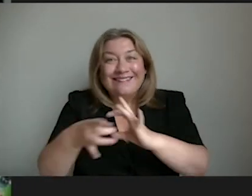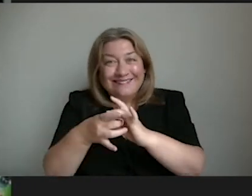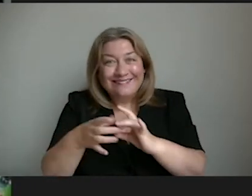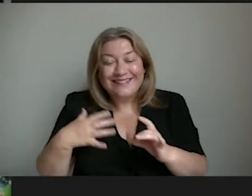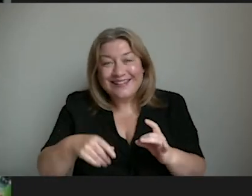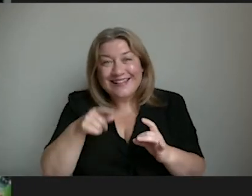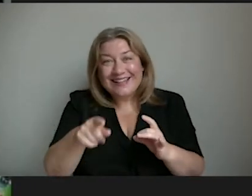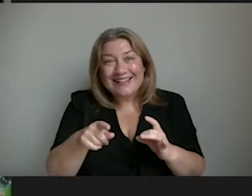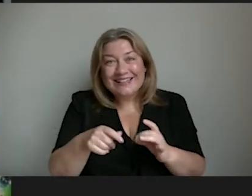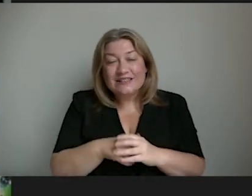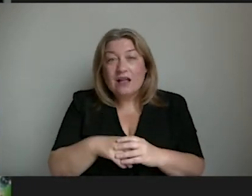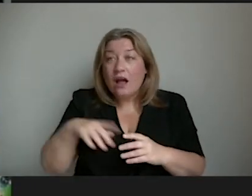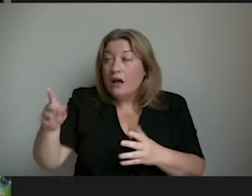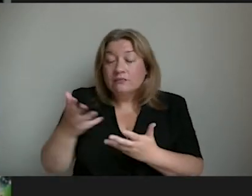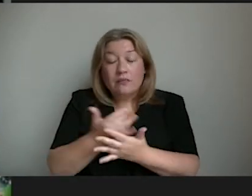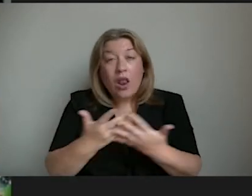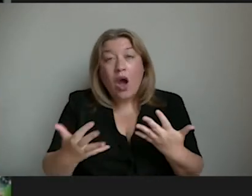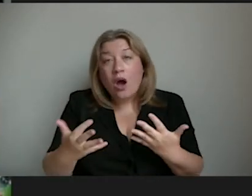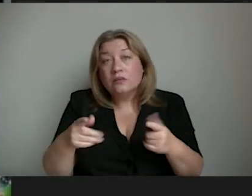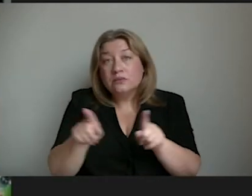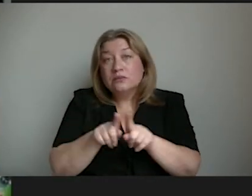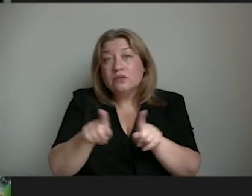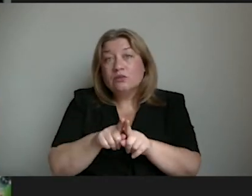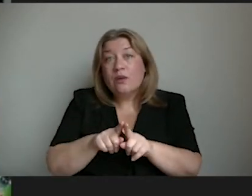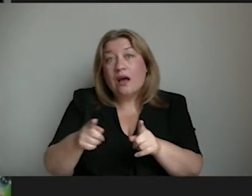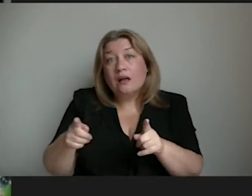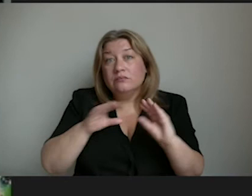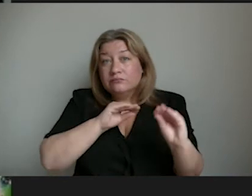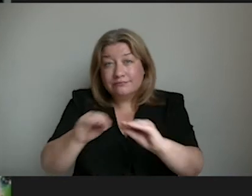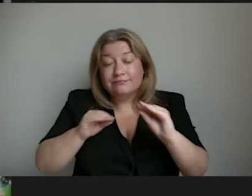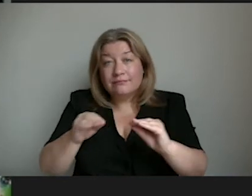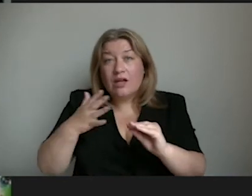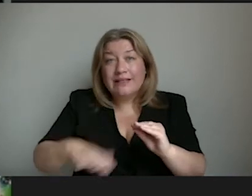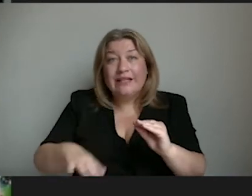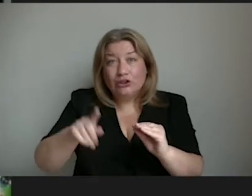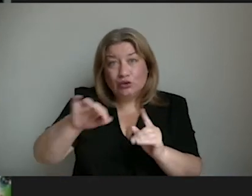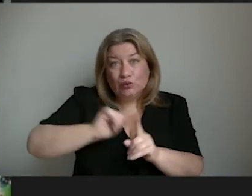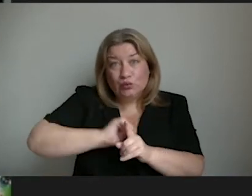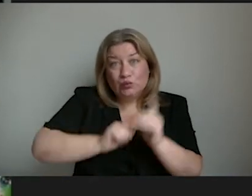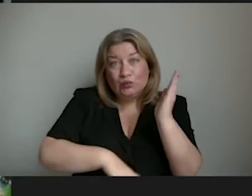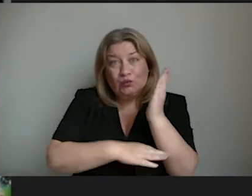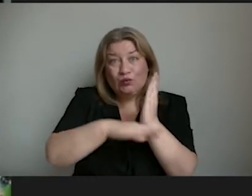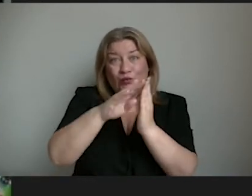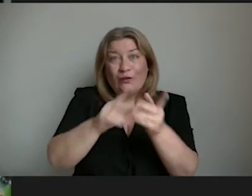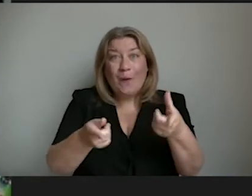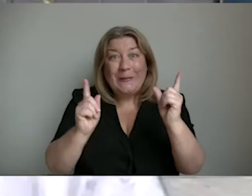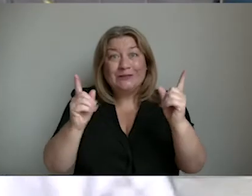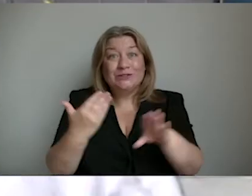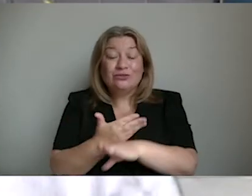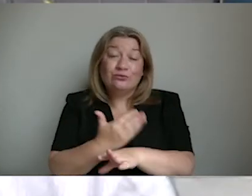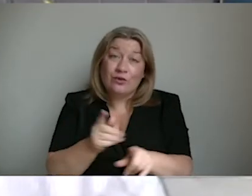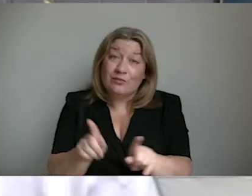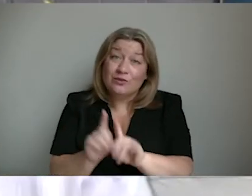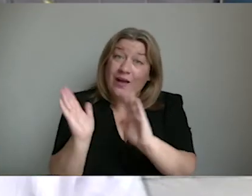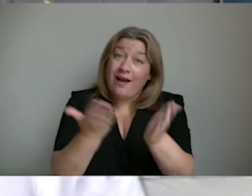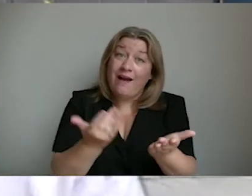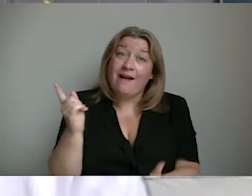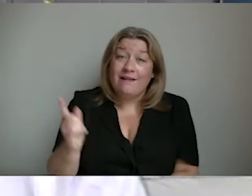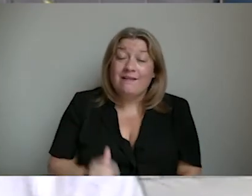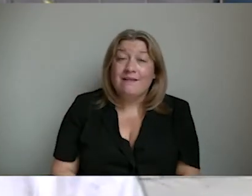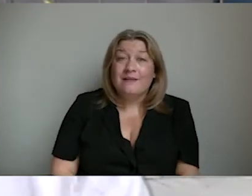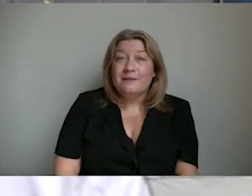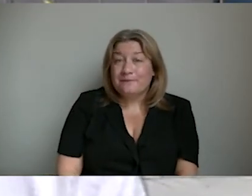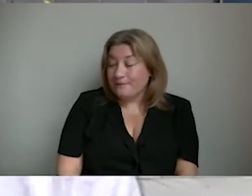within their company to get to management positions in some cases as well. Okay. Couple